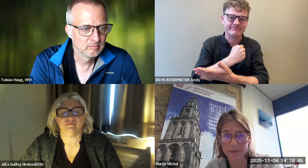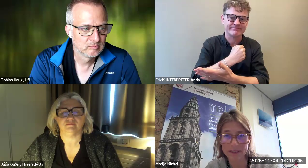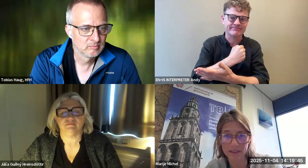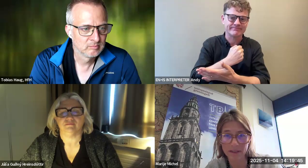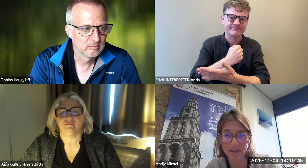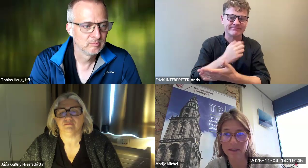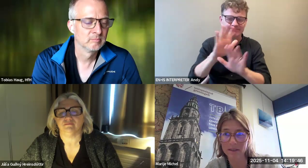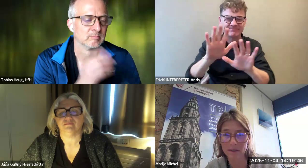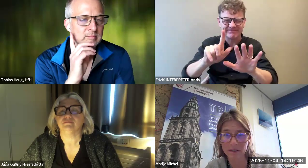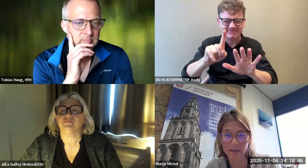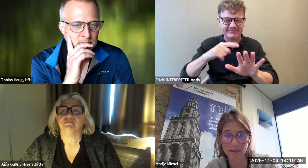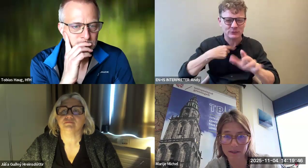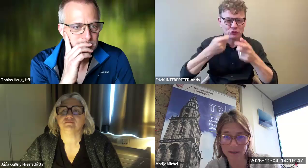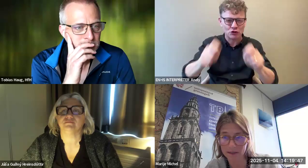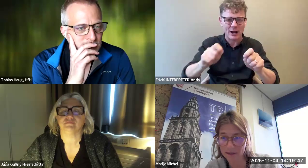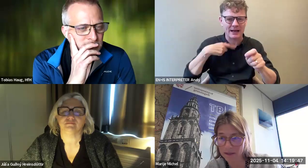Let me see.